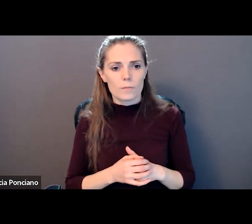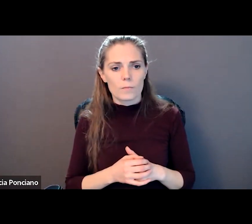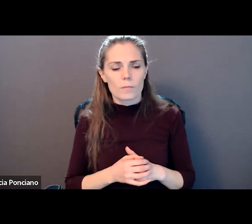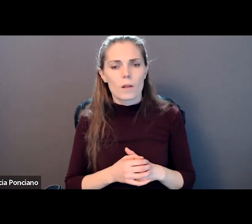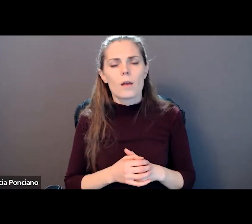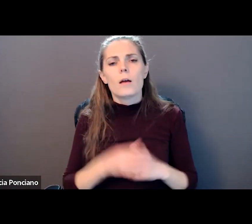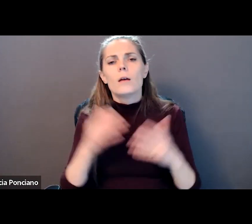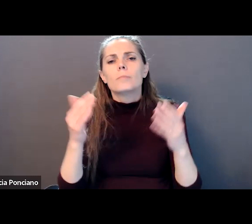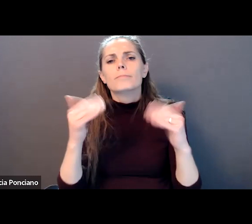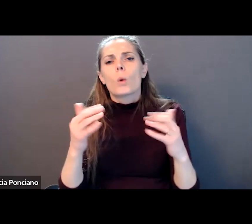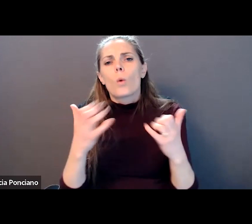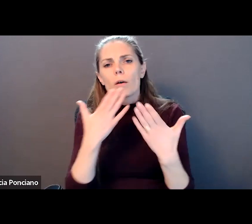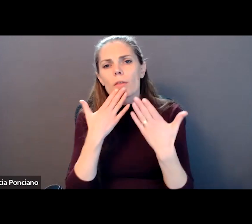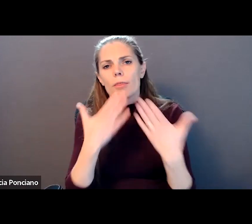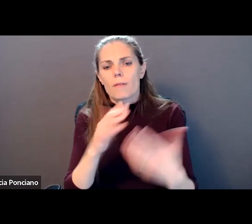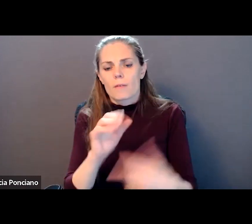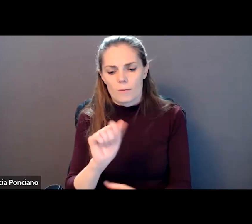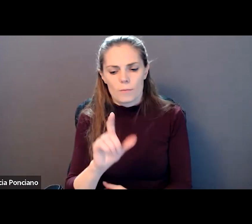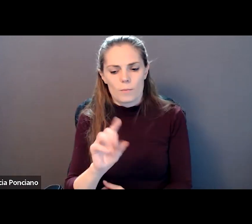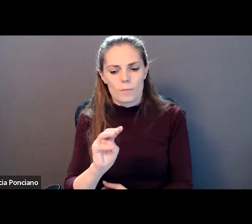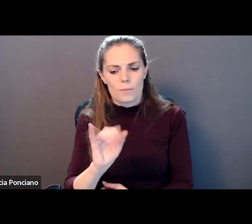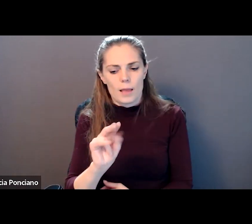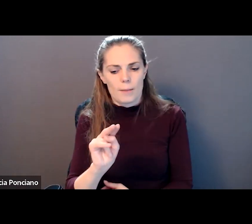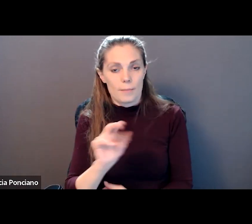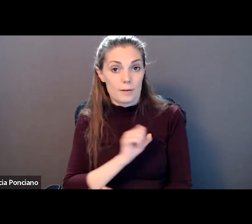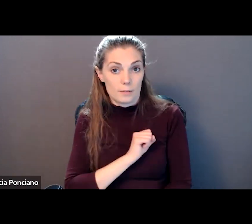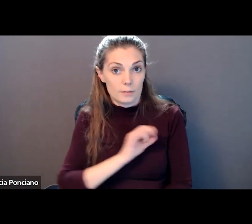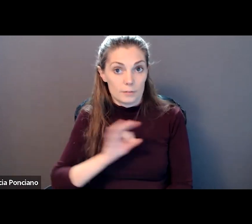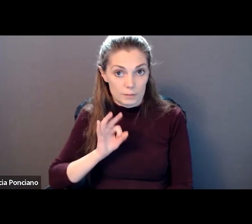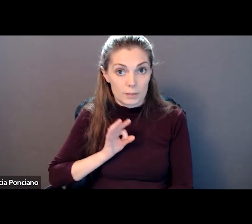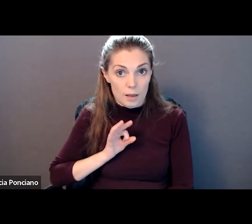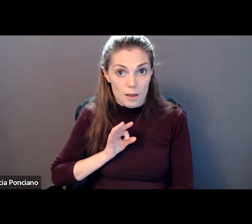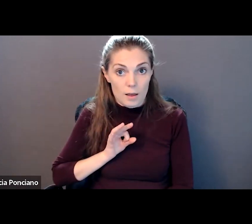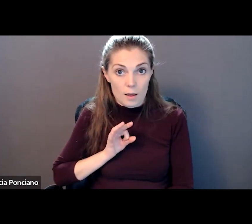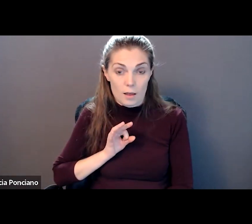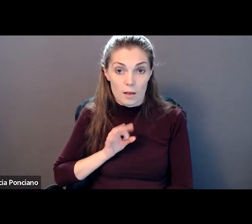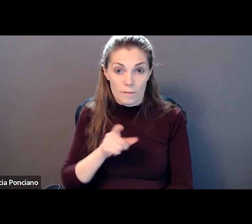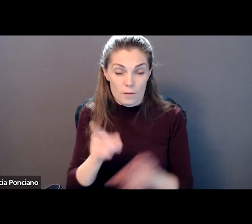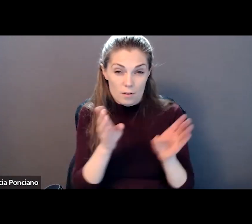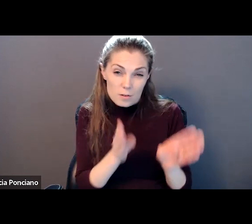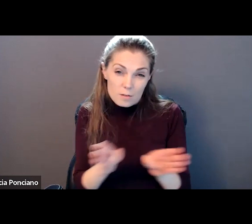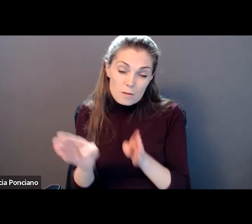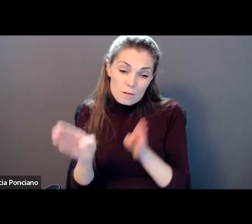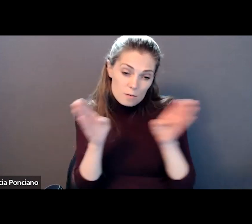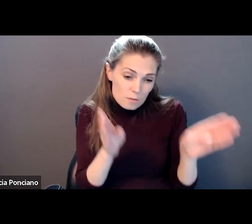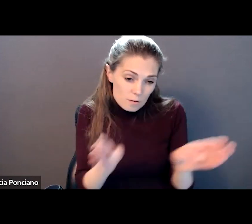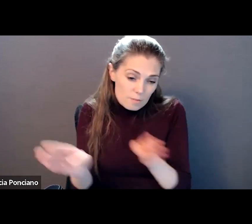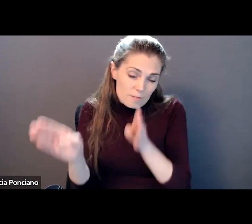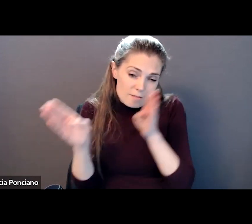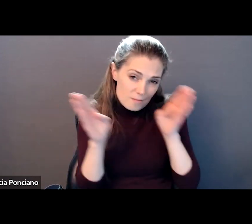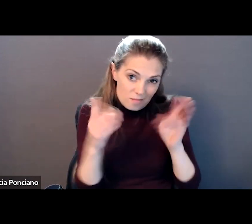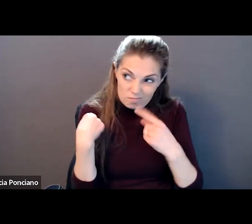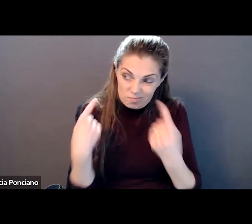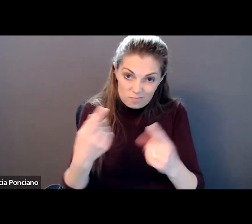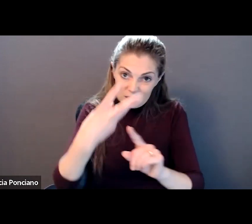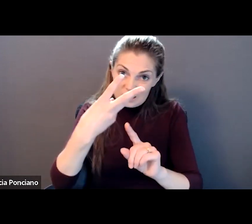administrative staff who have worked diligently for the last 6 months to make